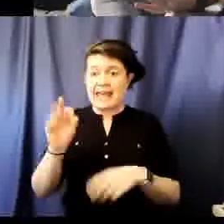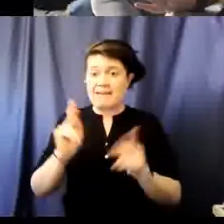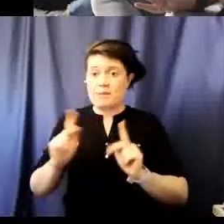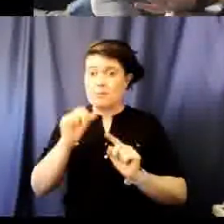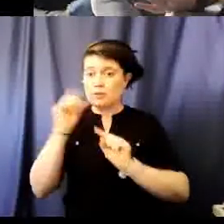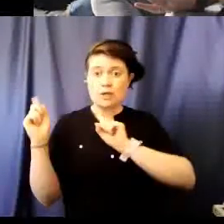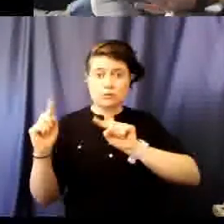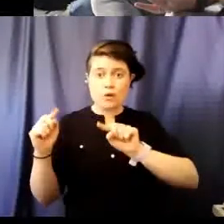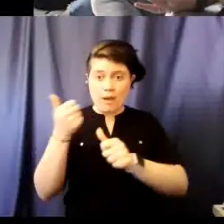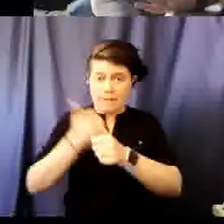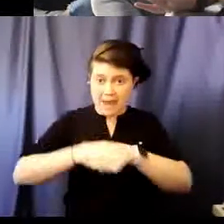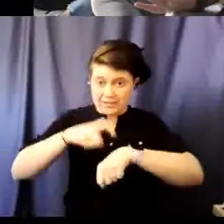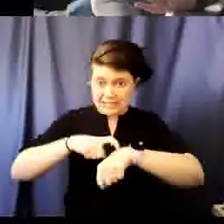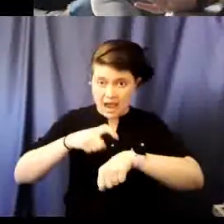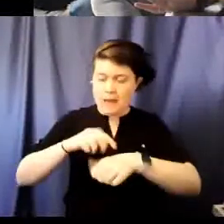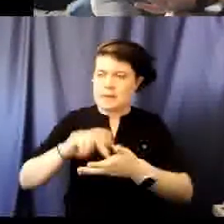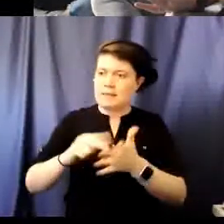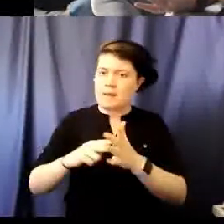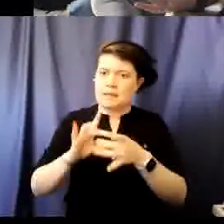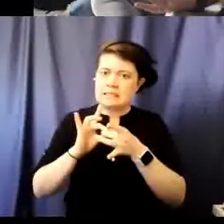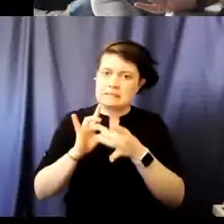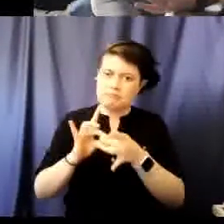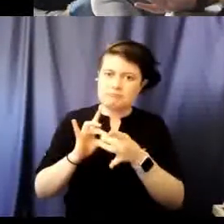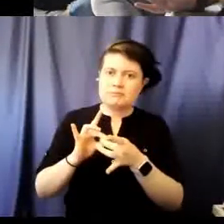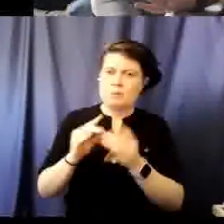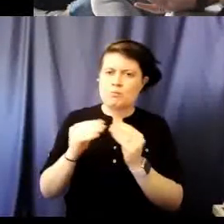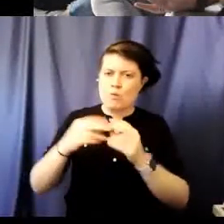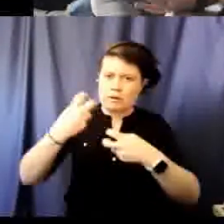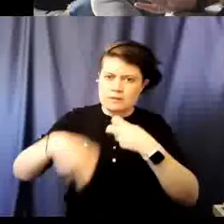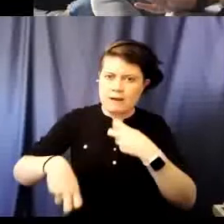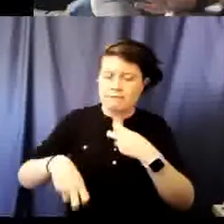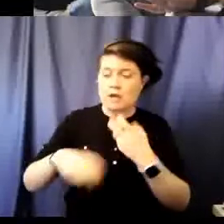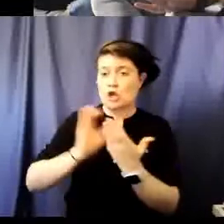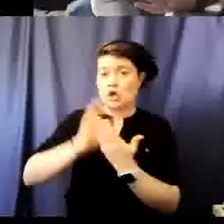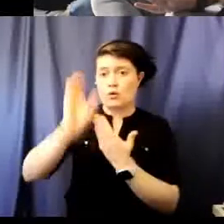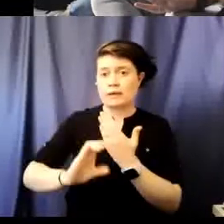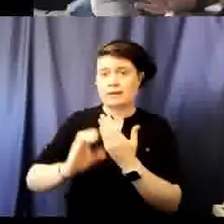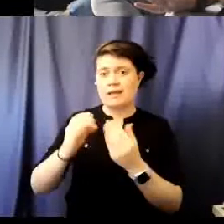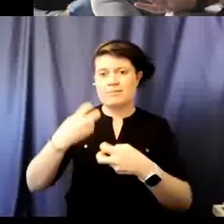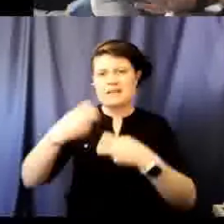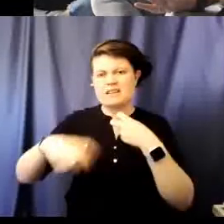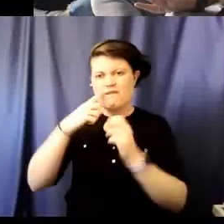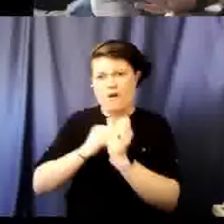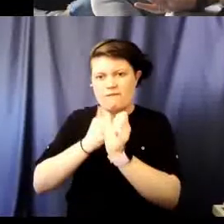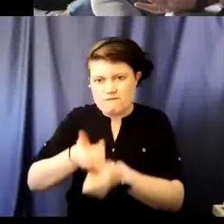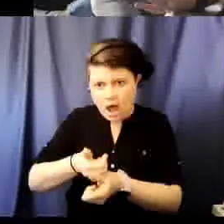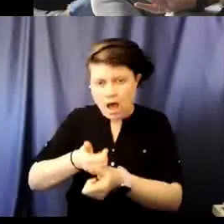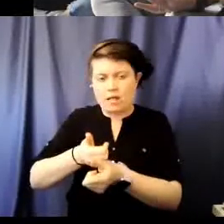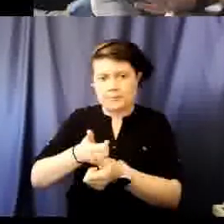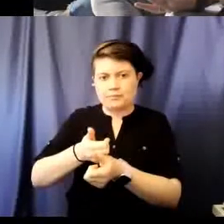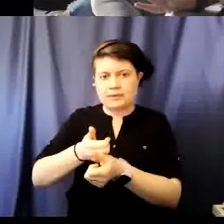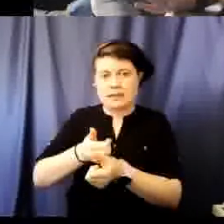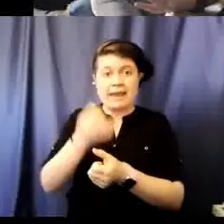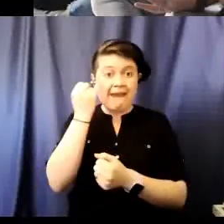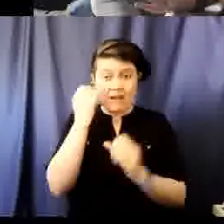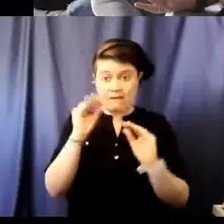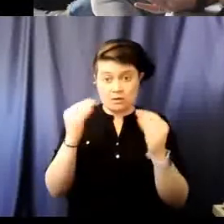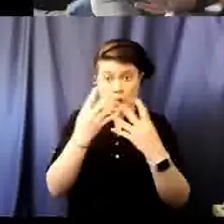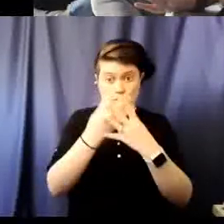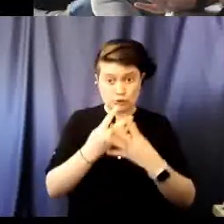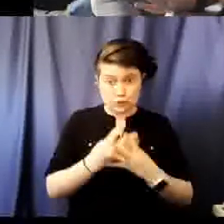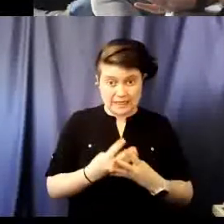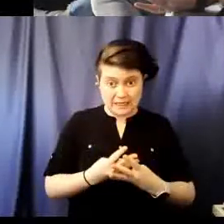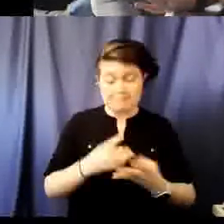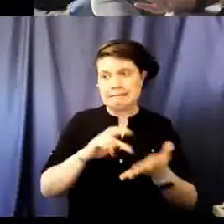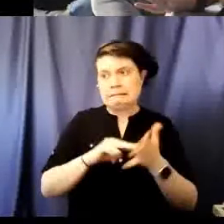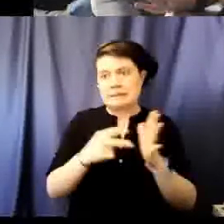relationships and follow a set curriculum. If there's no screening options, then survivors wouldn't know who could come and